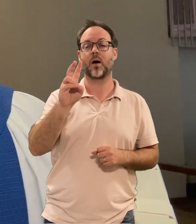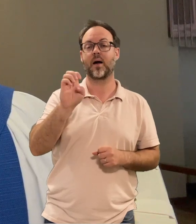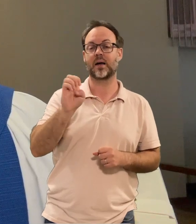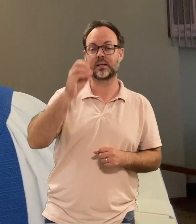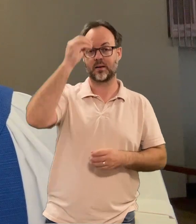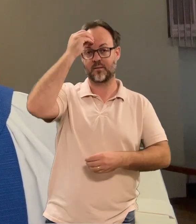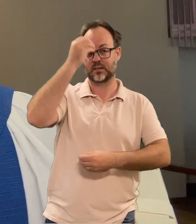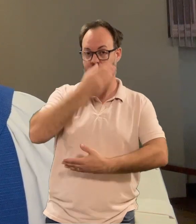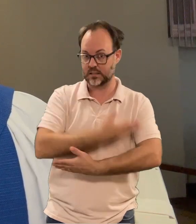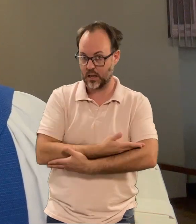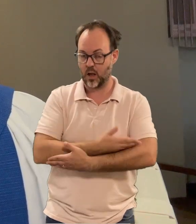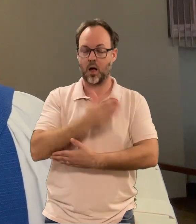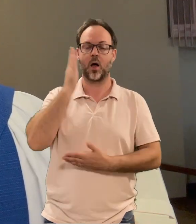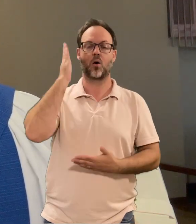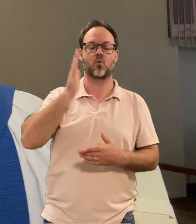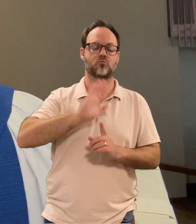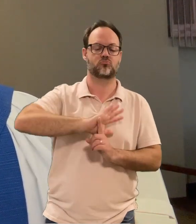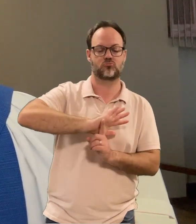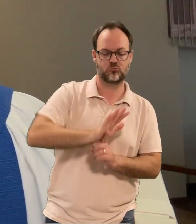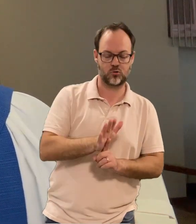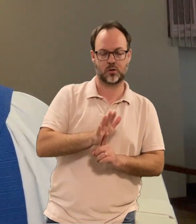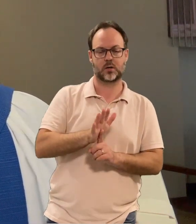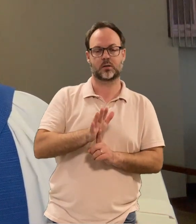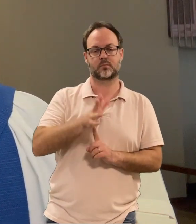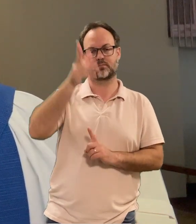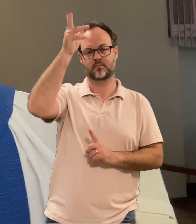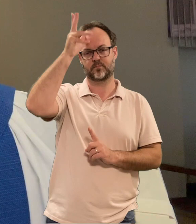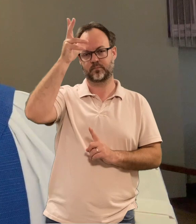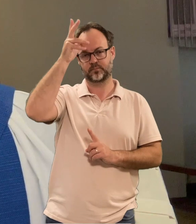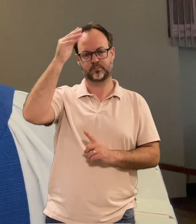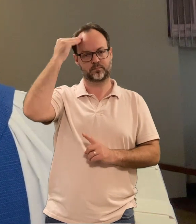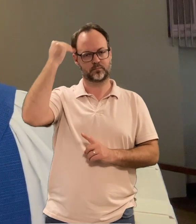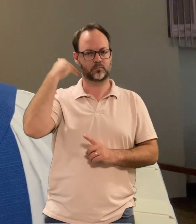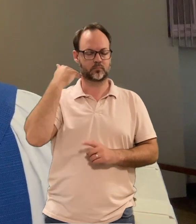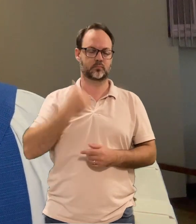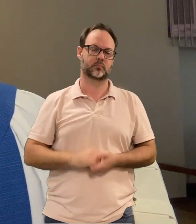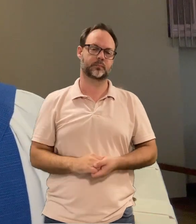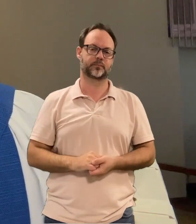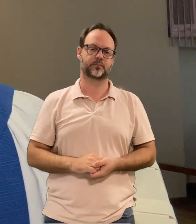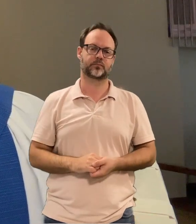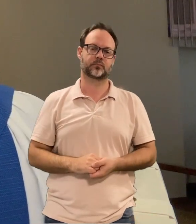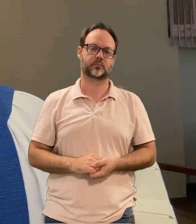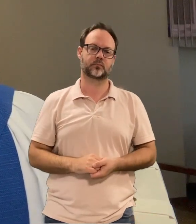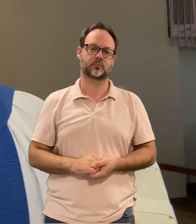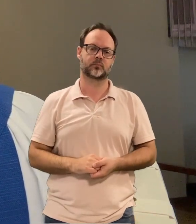Eve that one of Eve's sons would crush Satan's head.